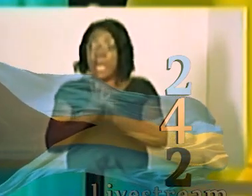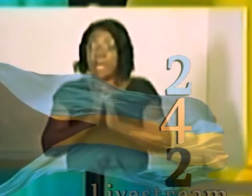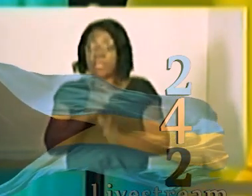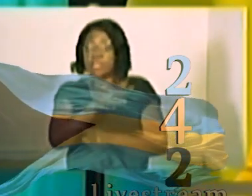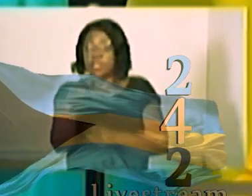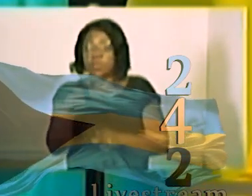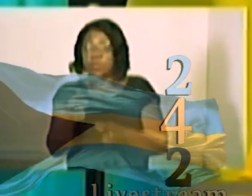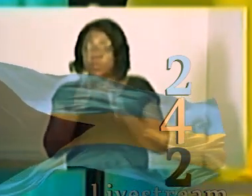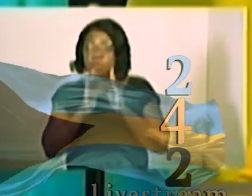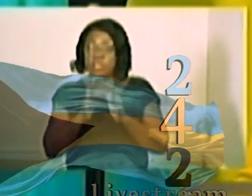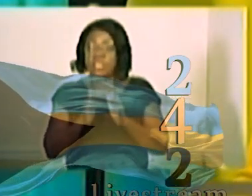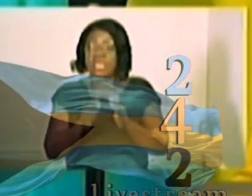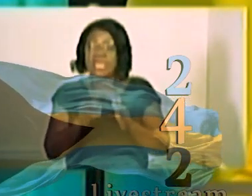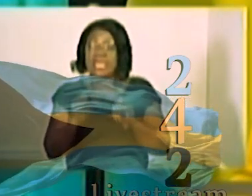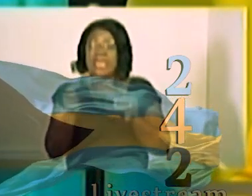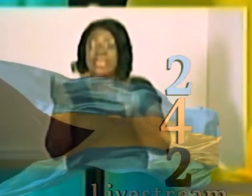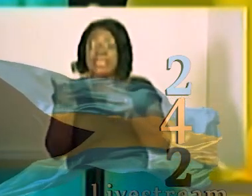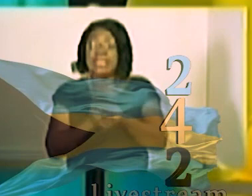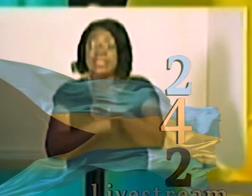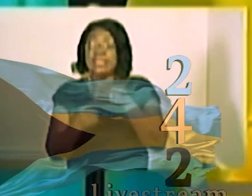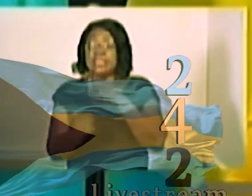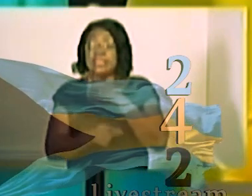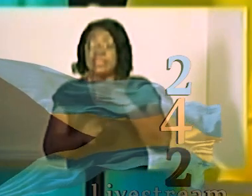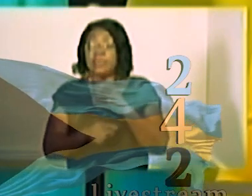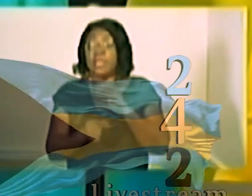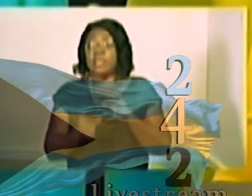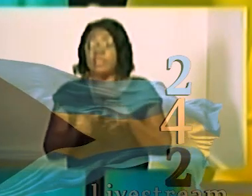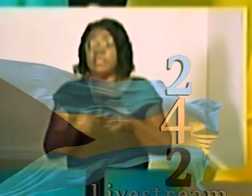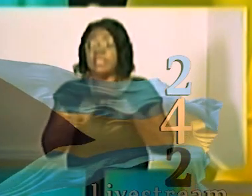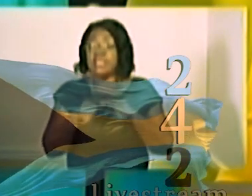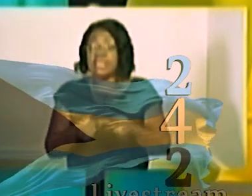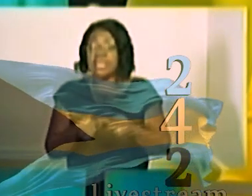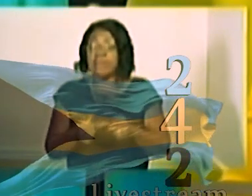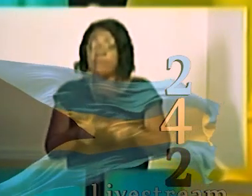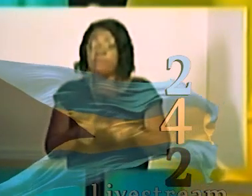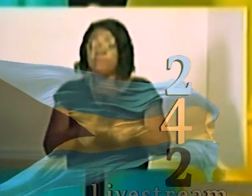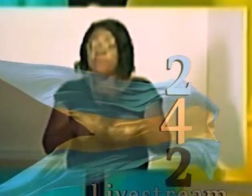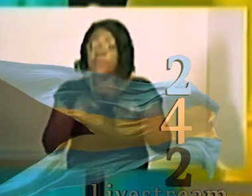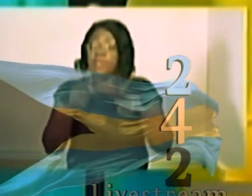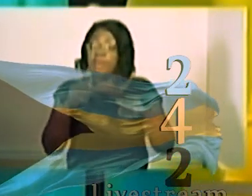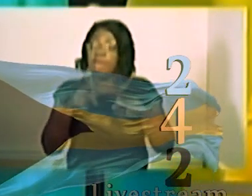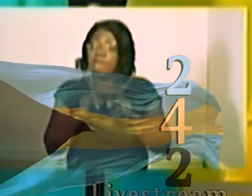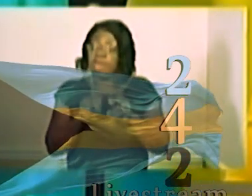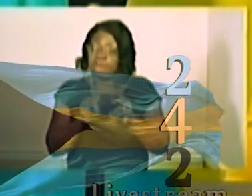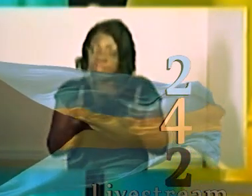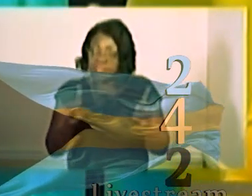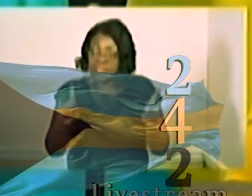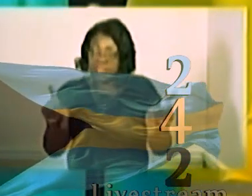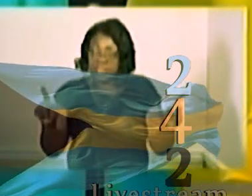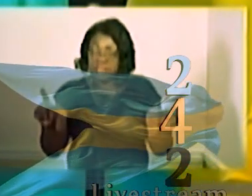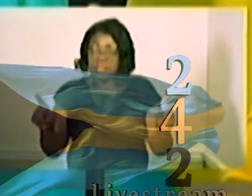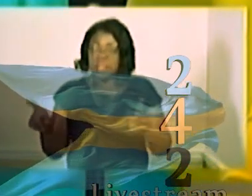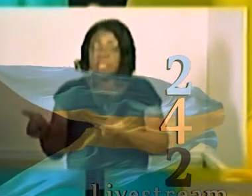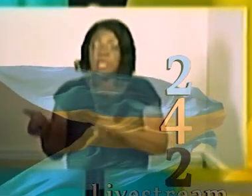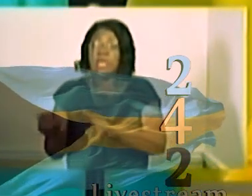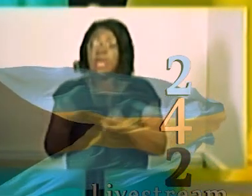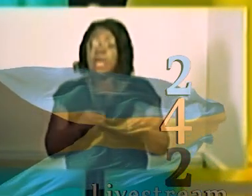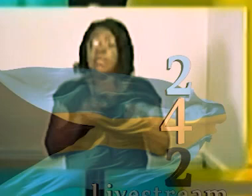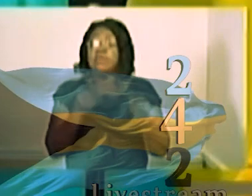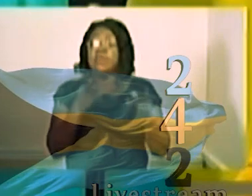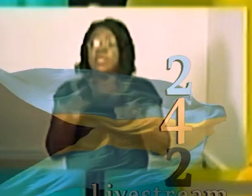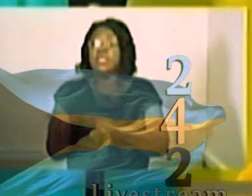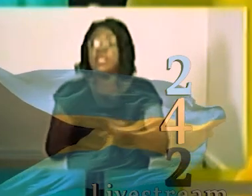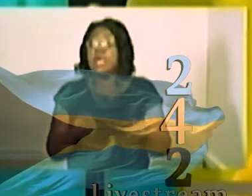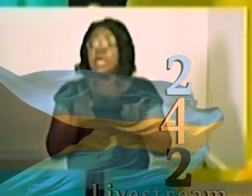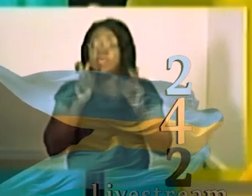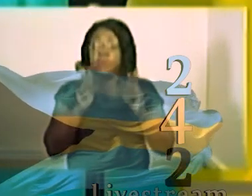stay disciplined. Stay physically distant as much as possible. Continue